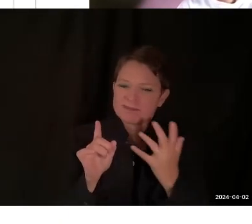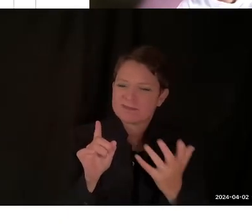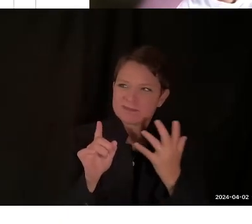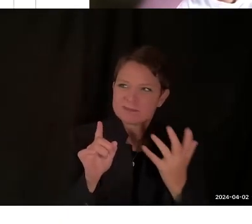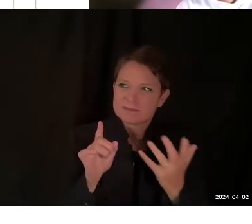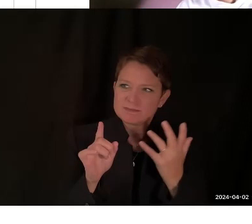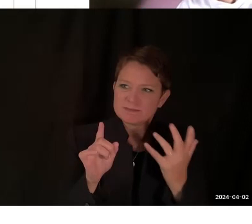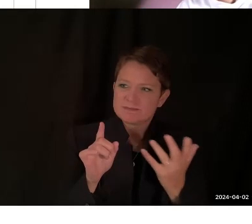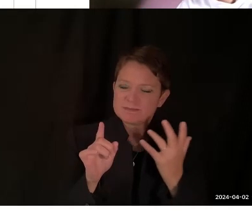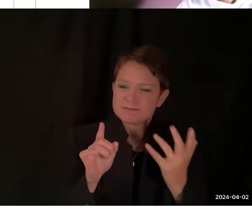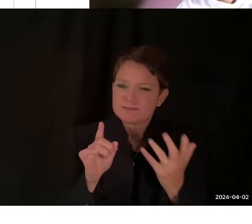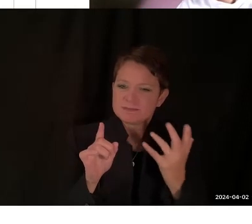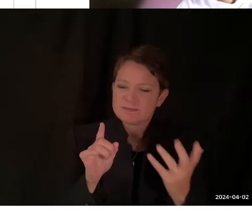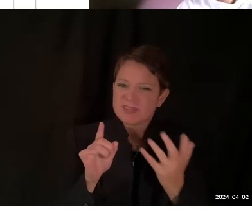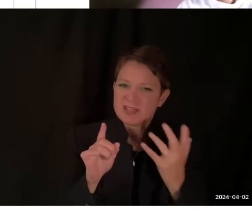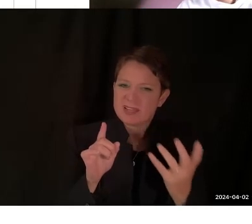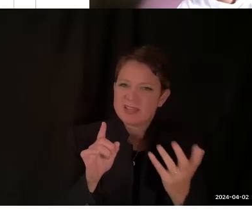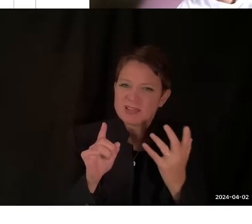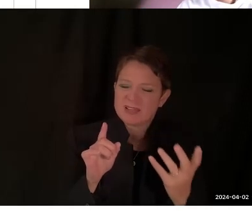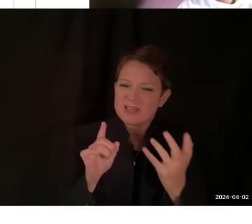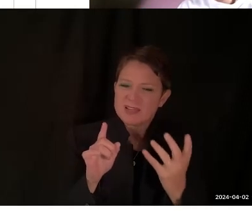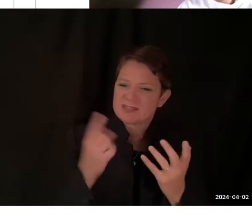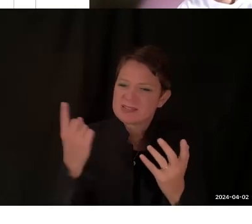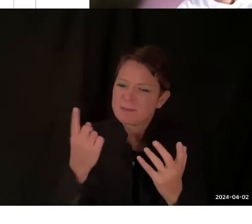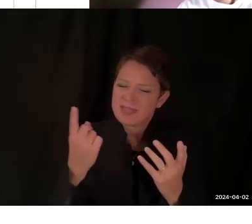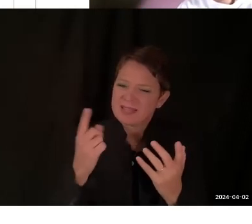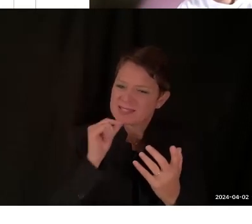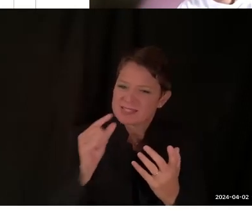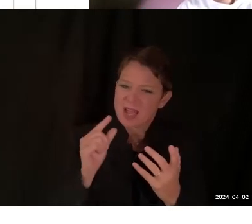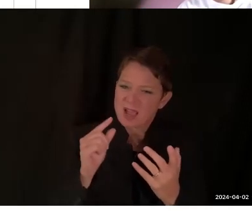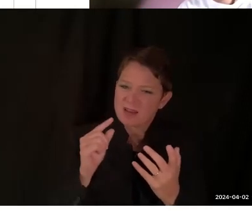giveaway that is a little underthought. I mean,